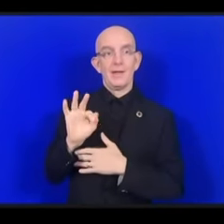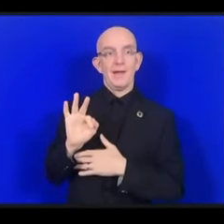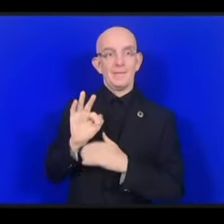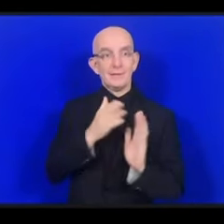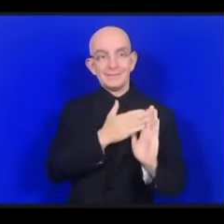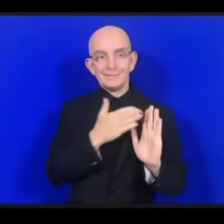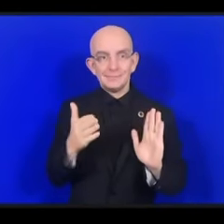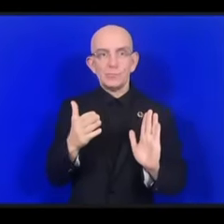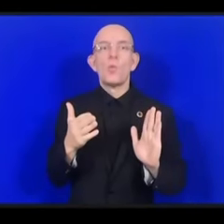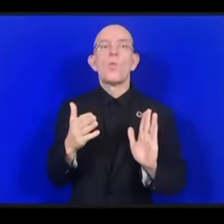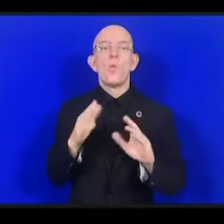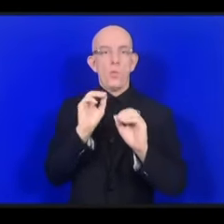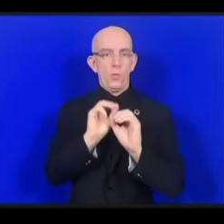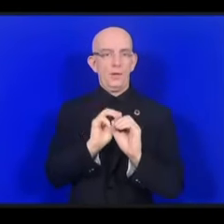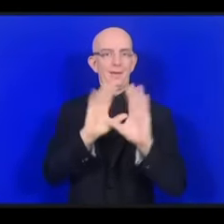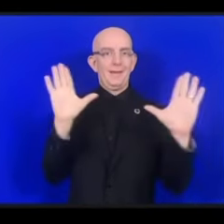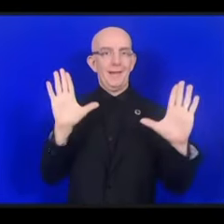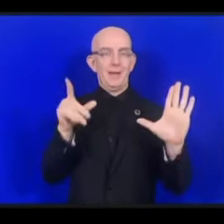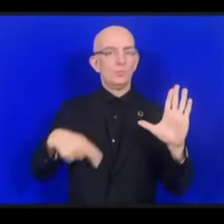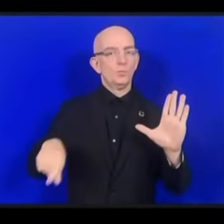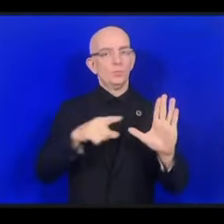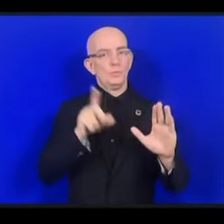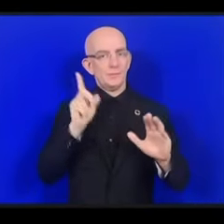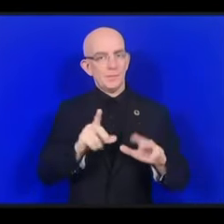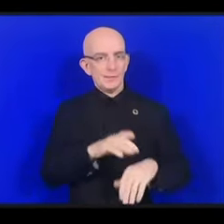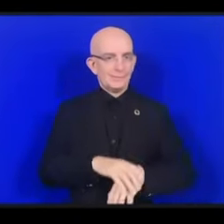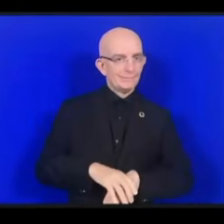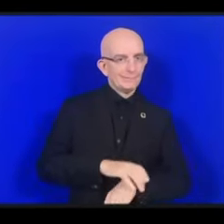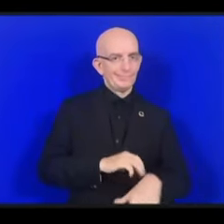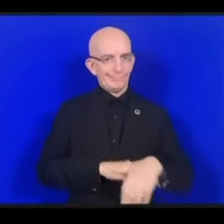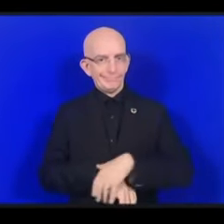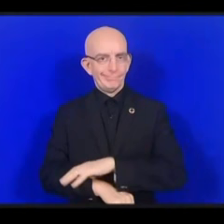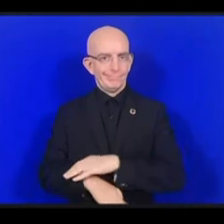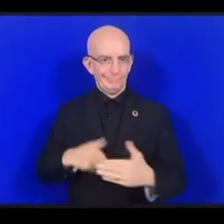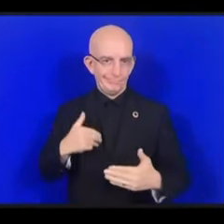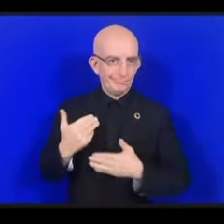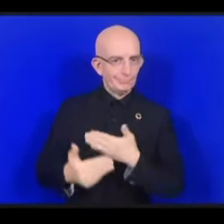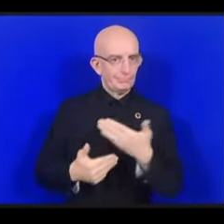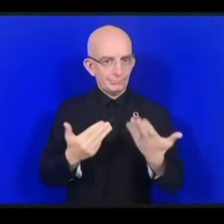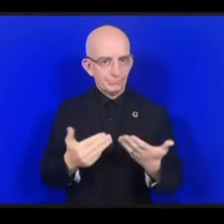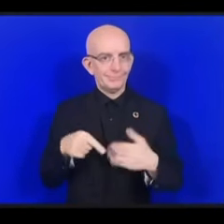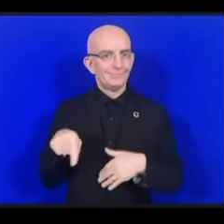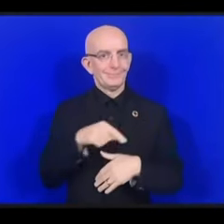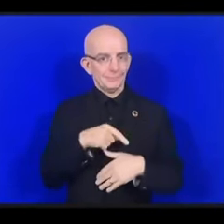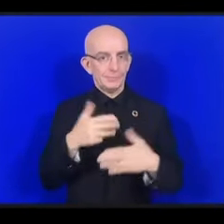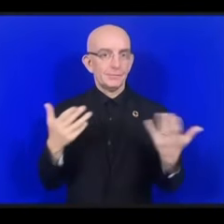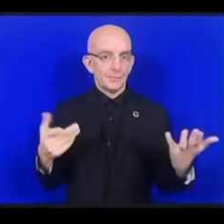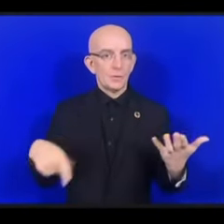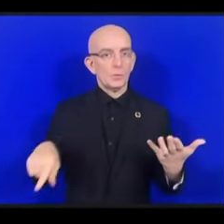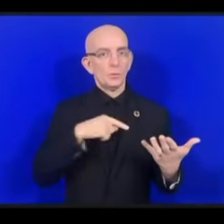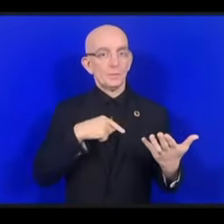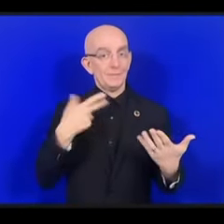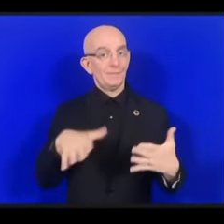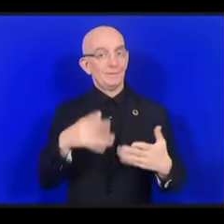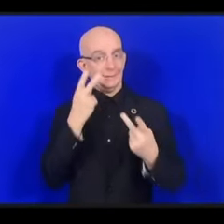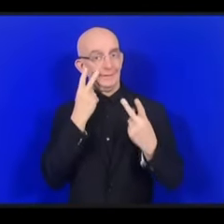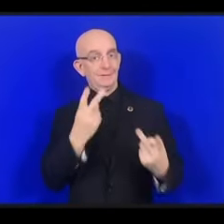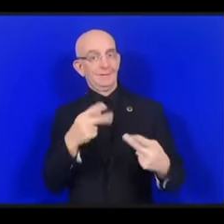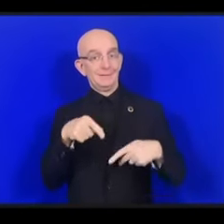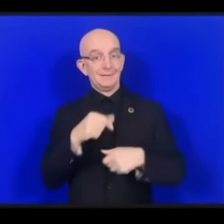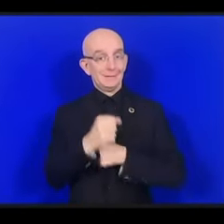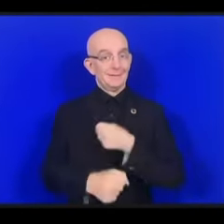People. This has been a significant step towards this urgent goal.